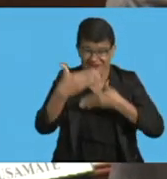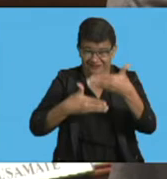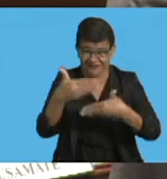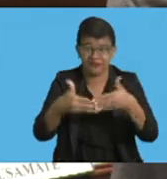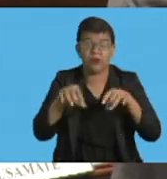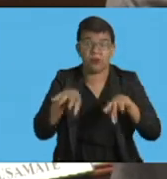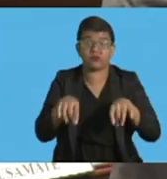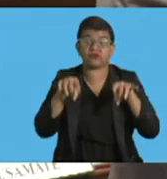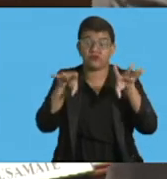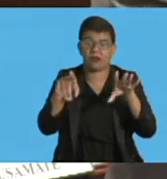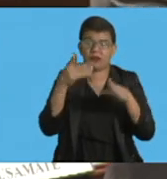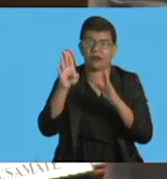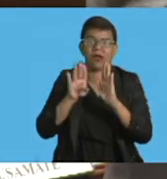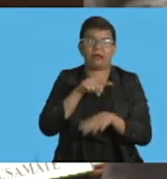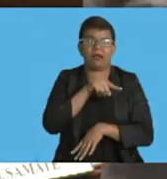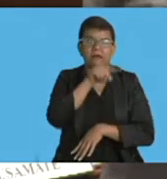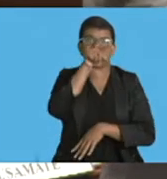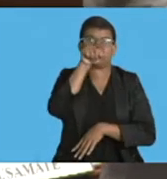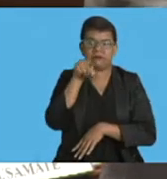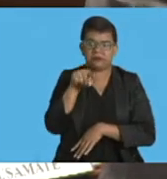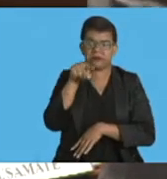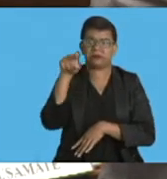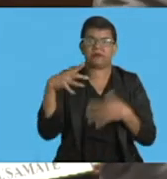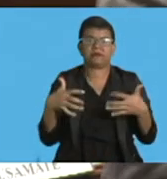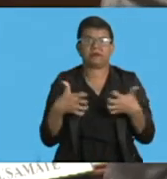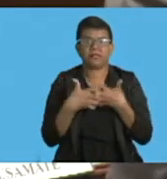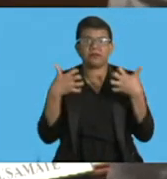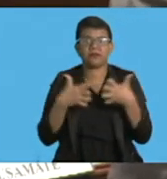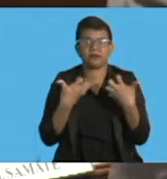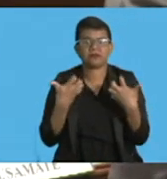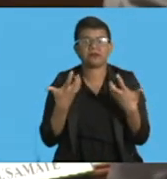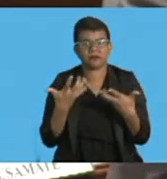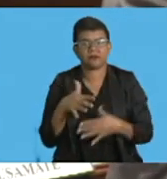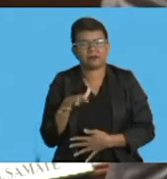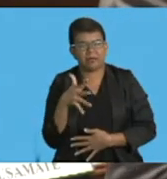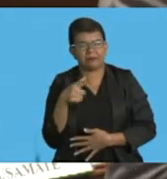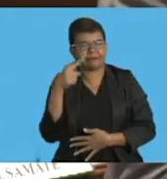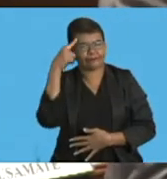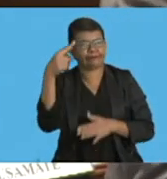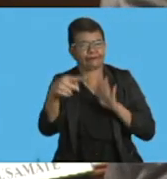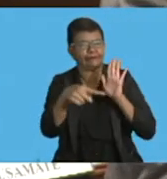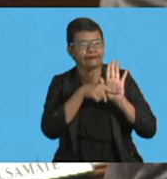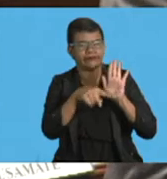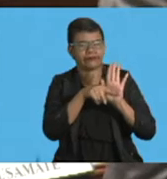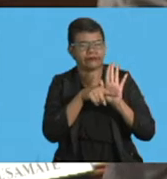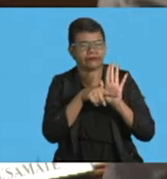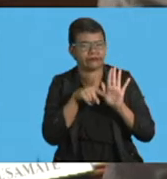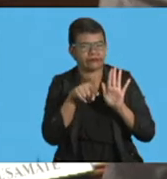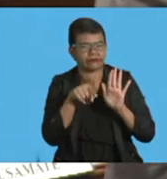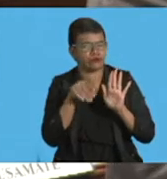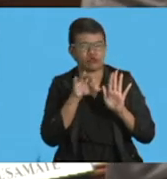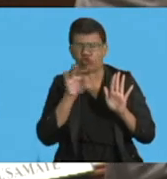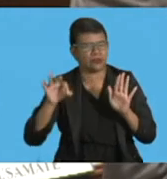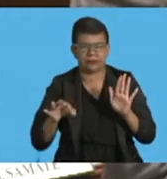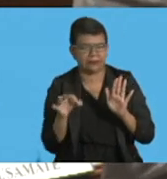very lethargic. There's a lot of predictions about them sort of going into negative growth, which they haven't experienced for a very long period of time. A